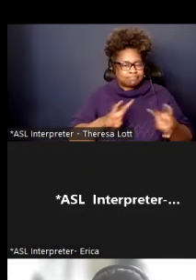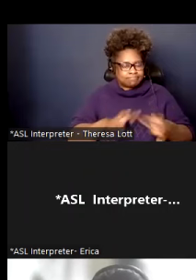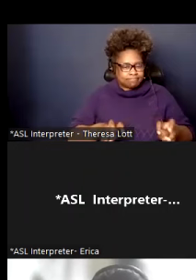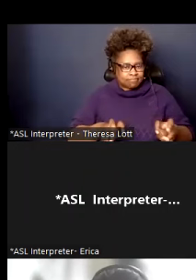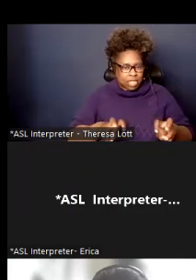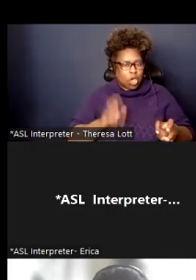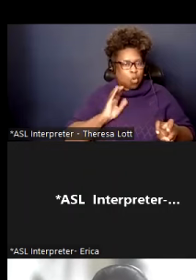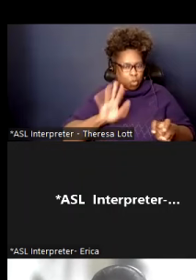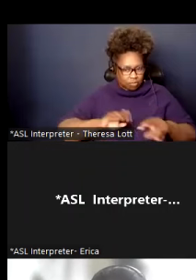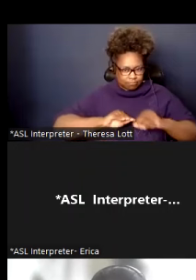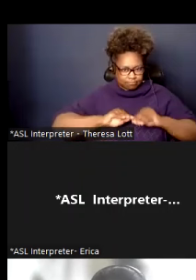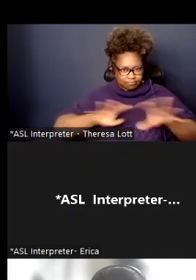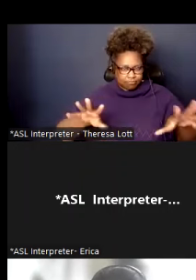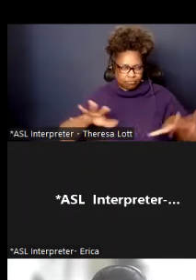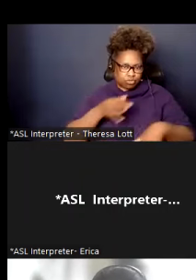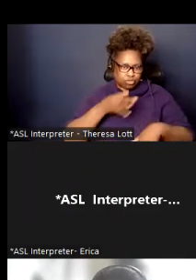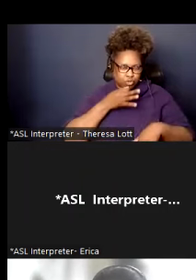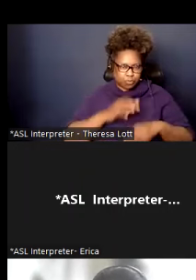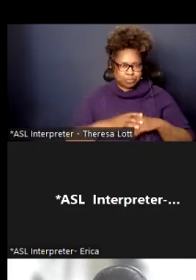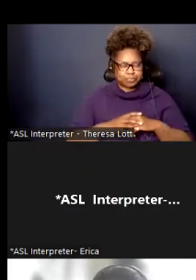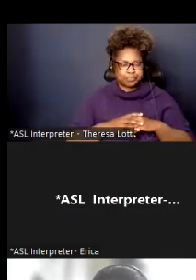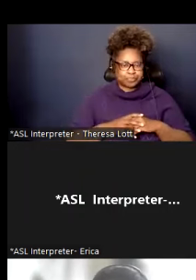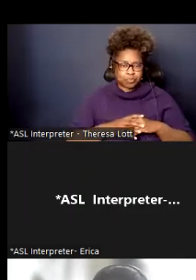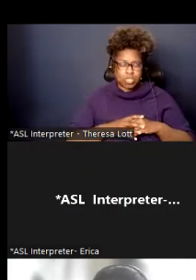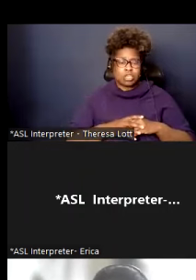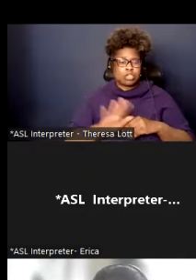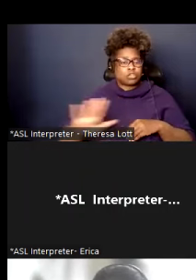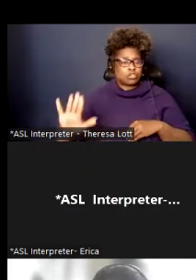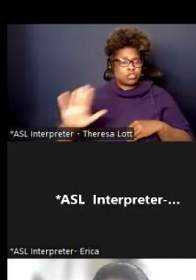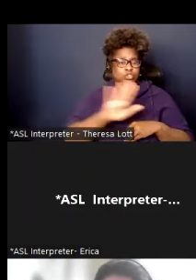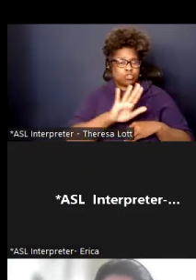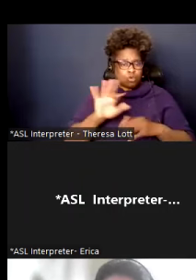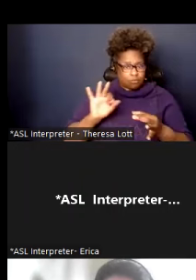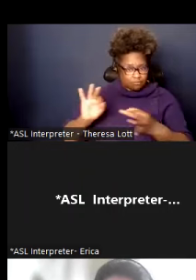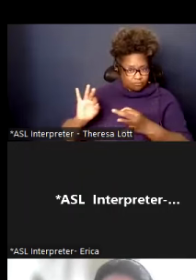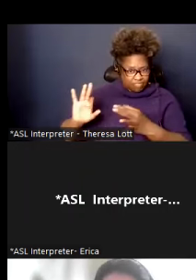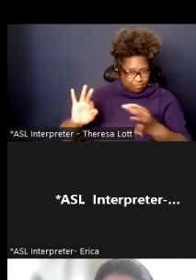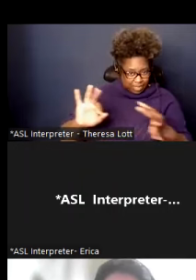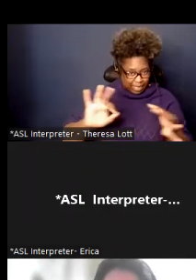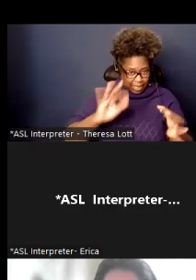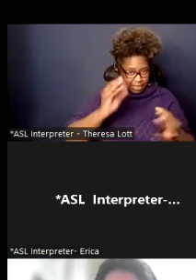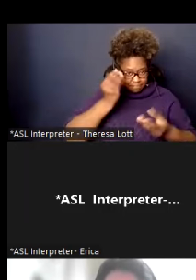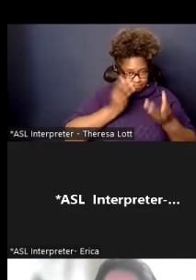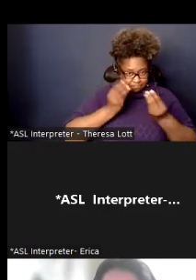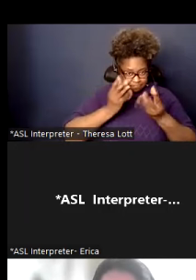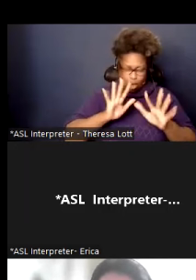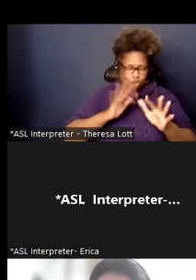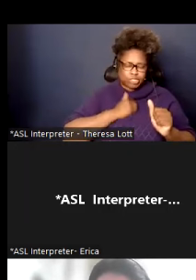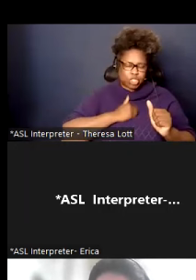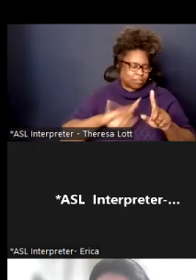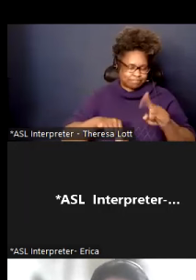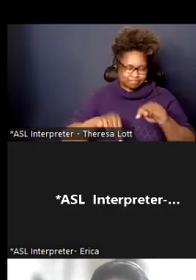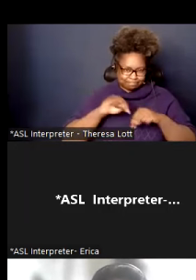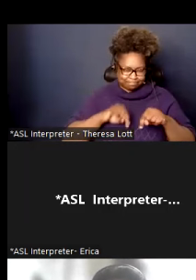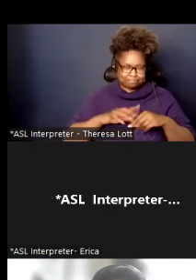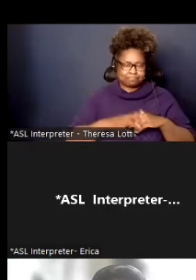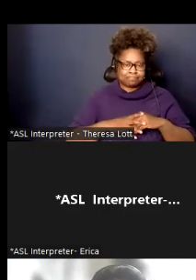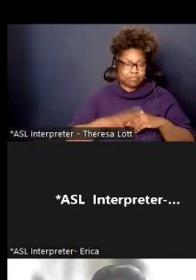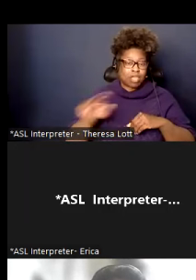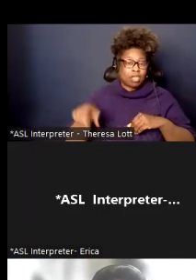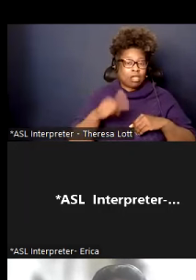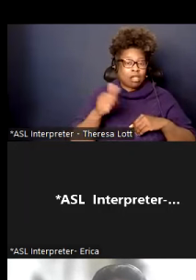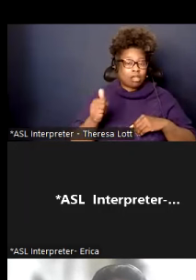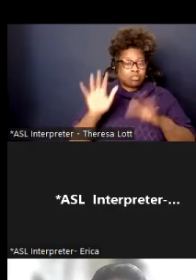soon. Based on your feedback, we're also looking at these, we're also looking at these other